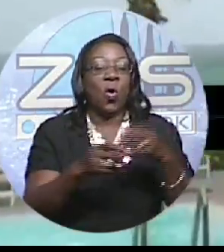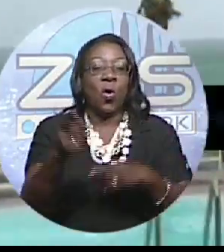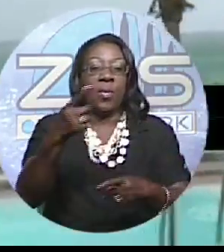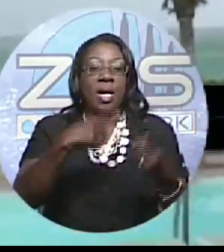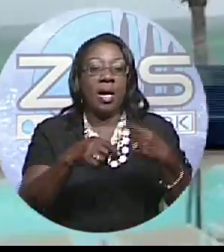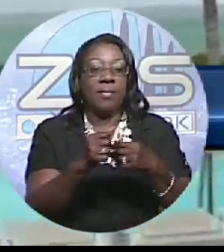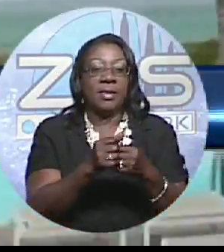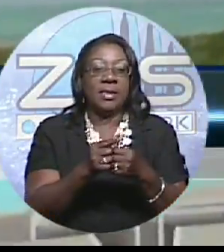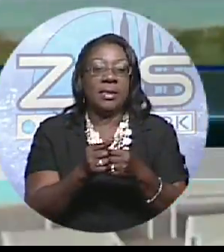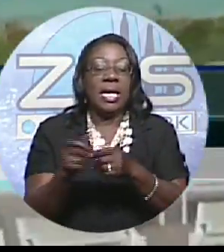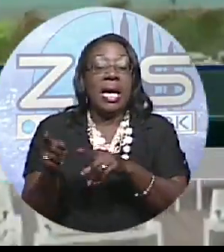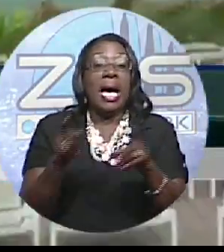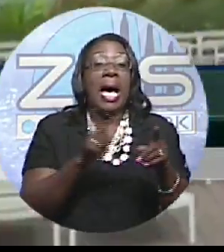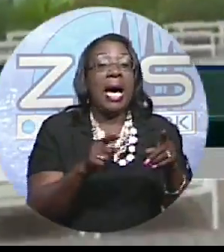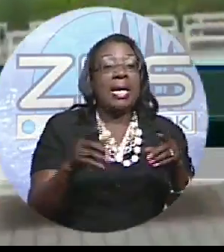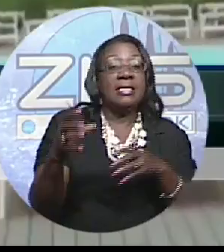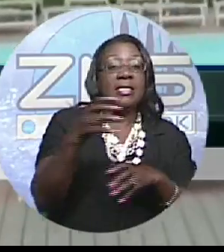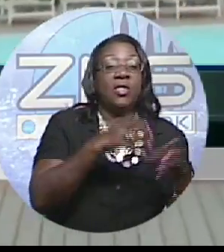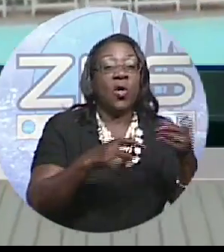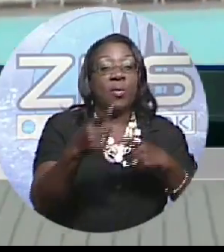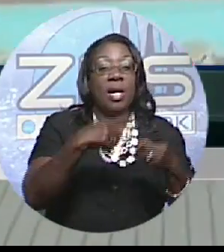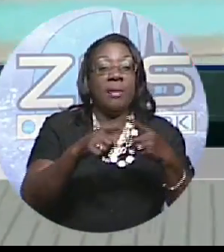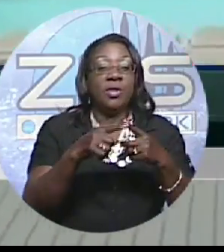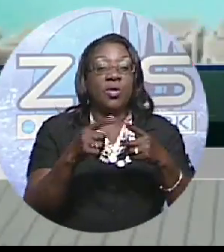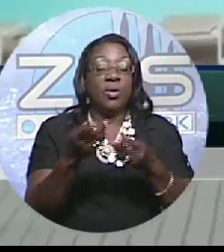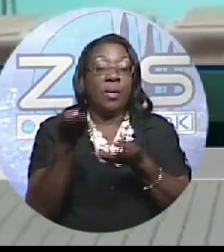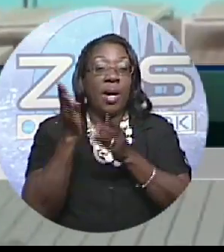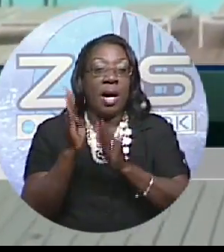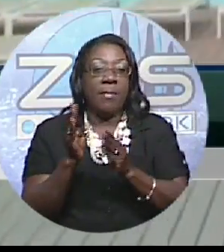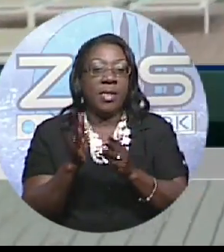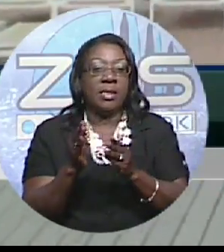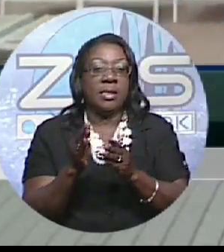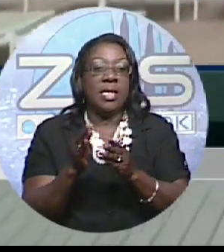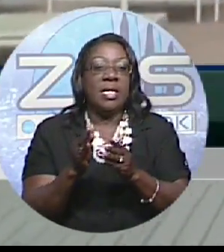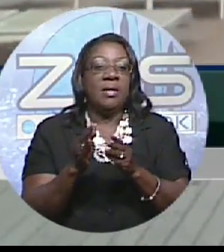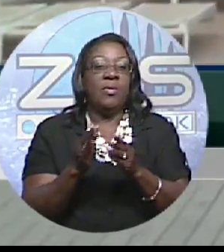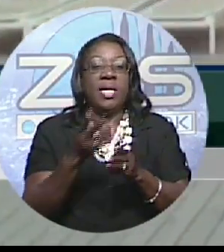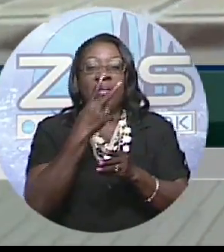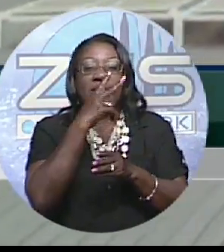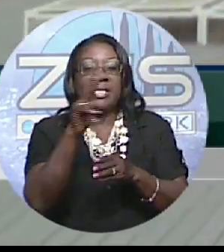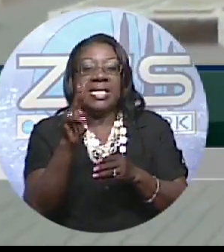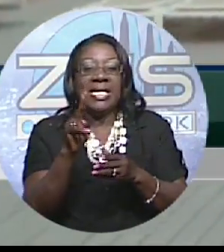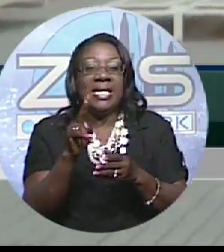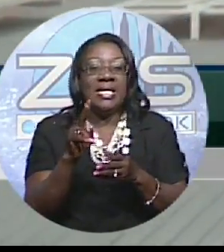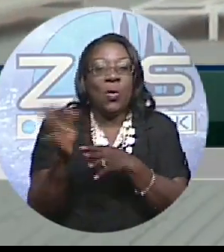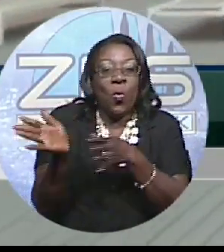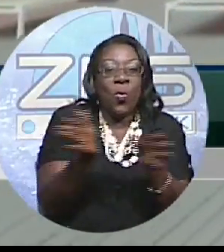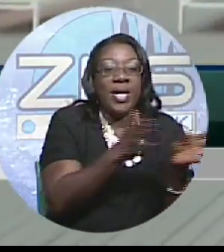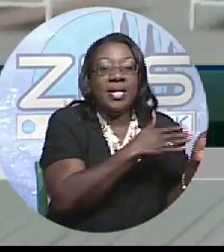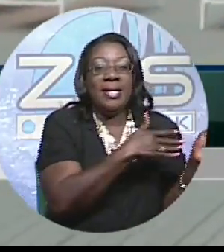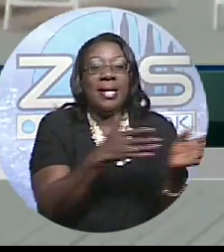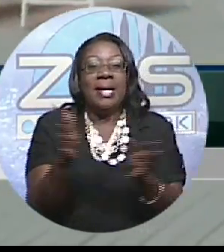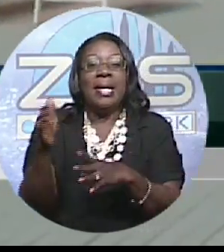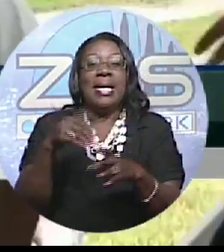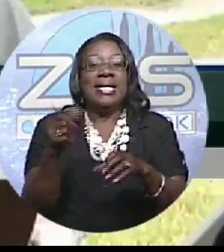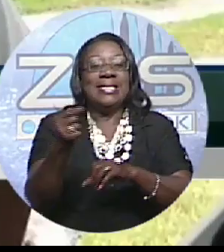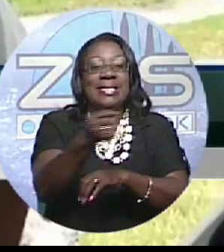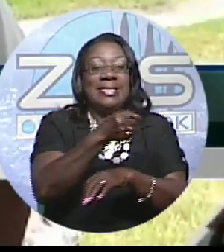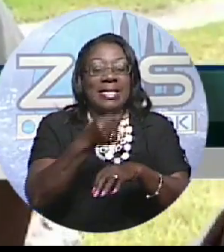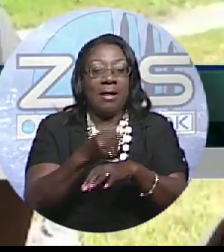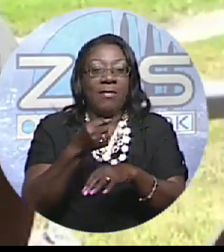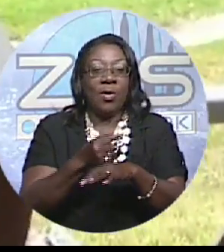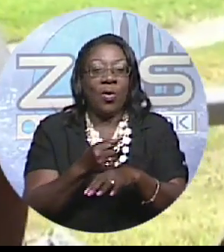As Tropical Storm ERIKA approaches the Bahamas, the effects can be seen in San Salvador even days before her